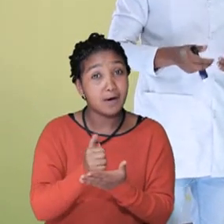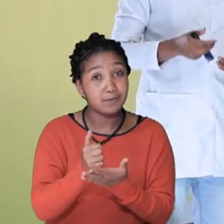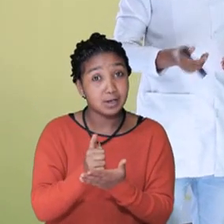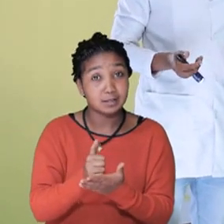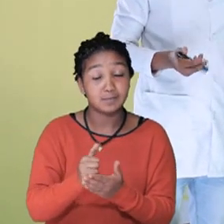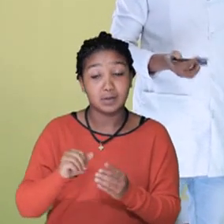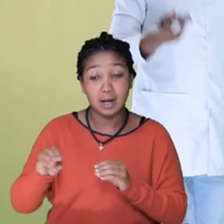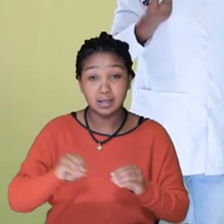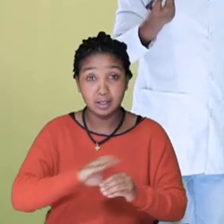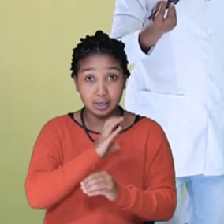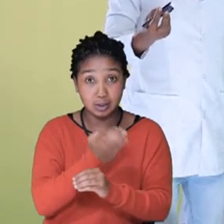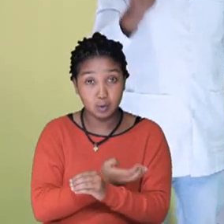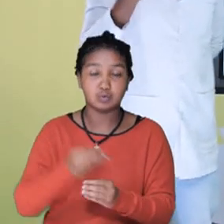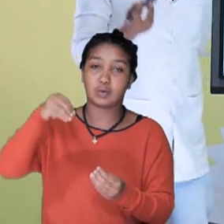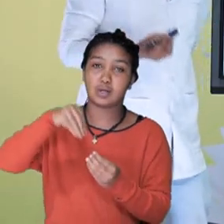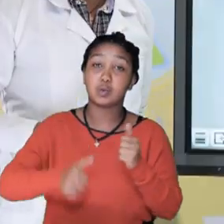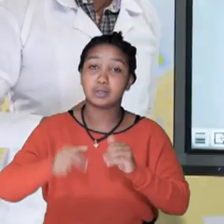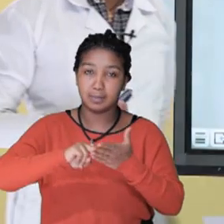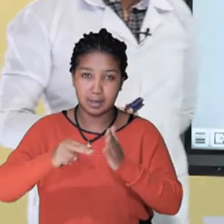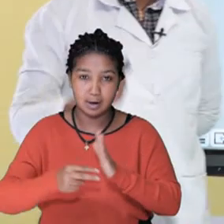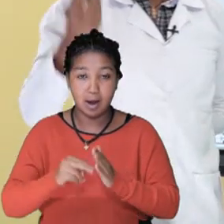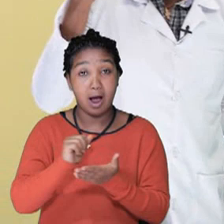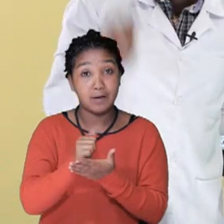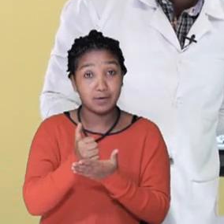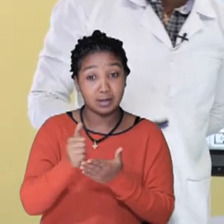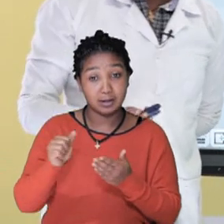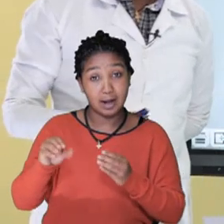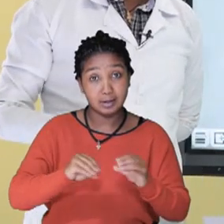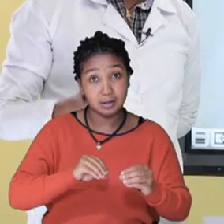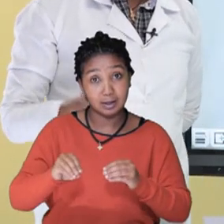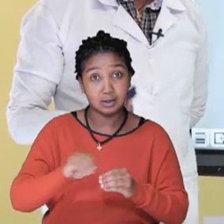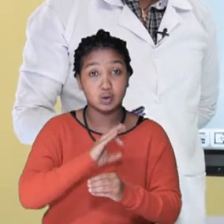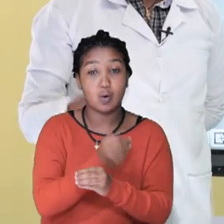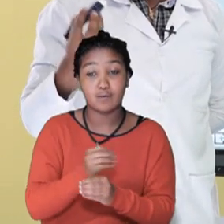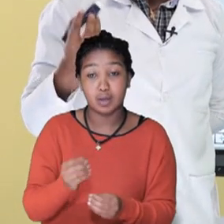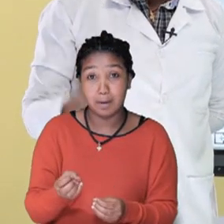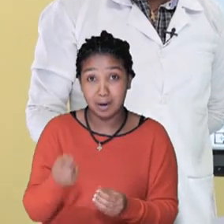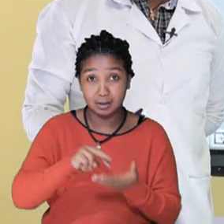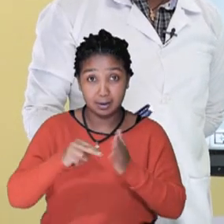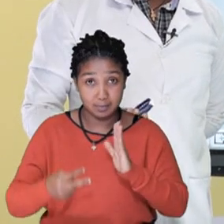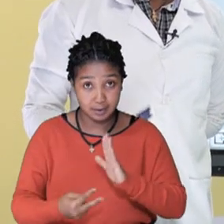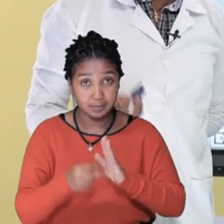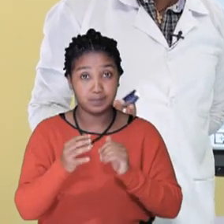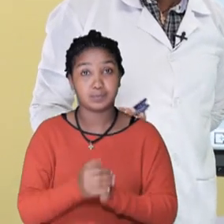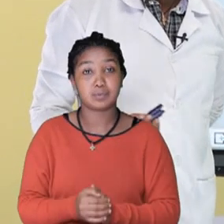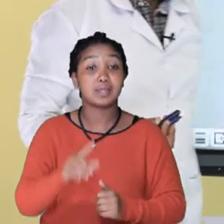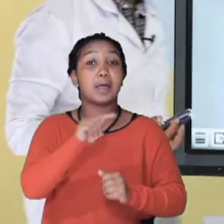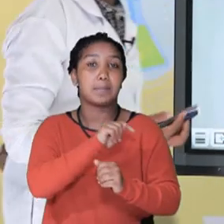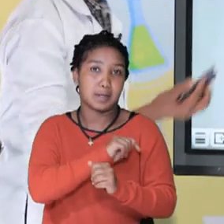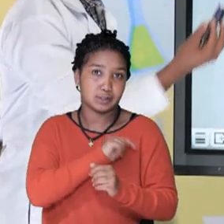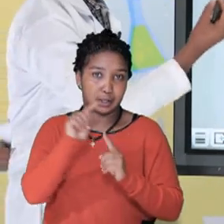a particle increase, which means average kinetic of the particle means temperature.